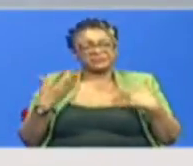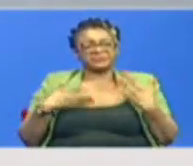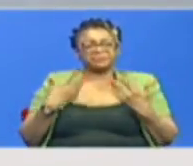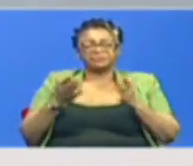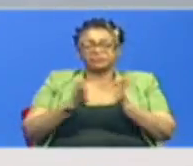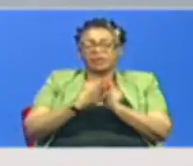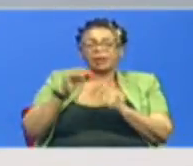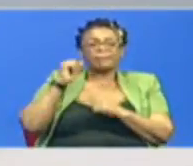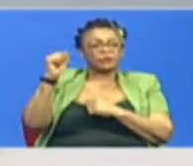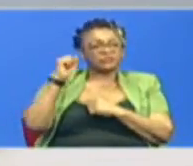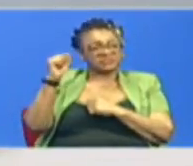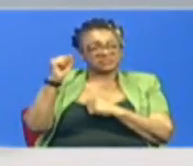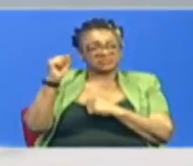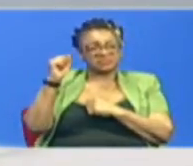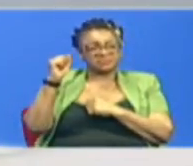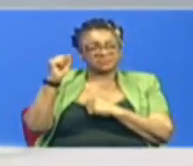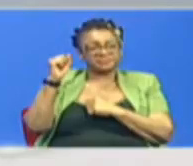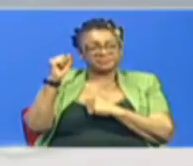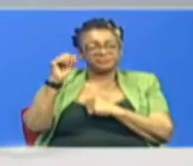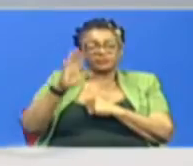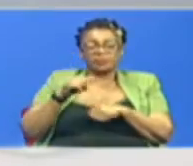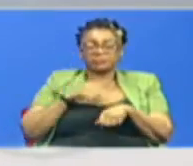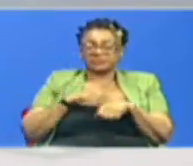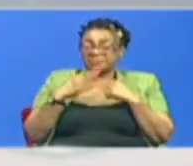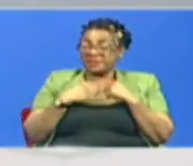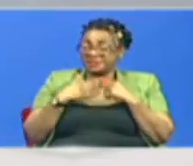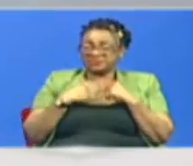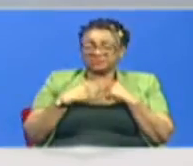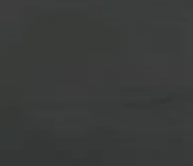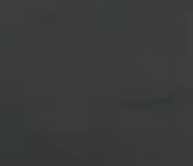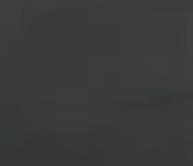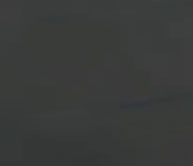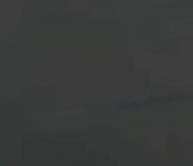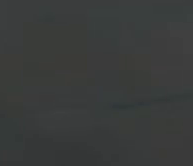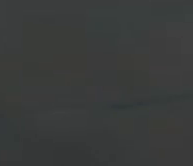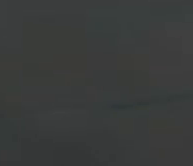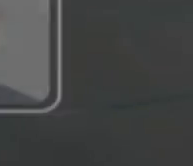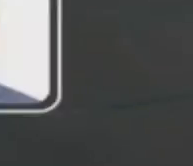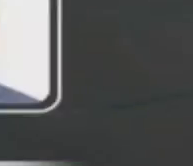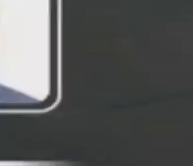politics. Tune in from 9 p.m., but here now is a quick preview.